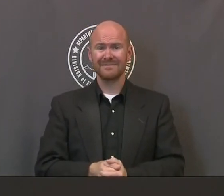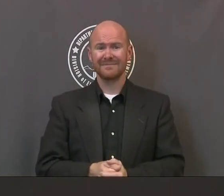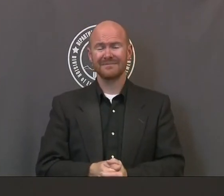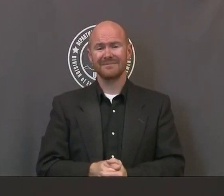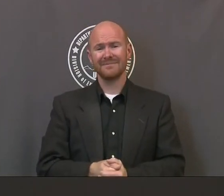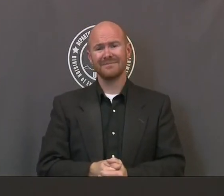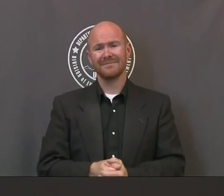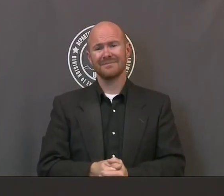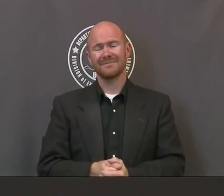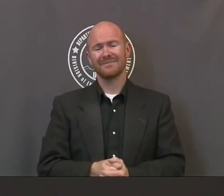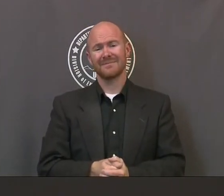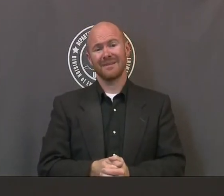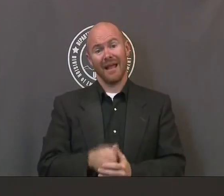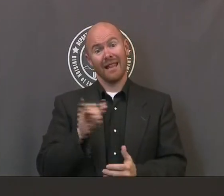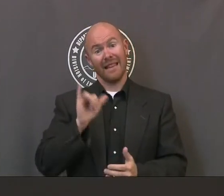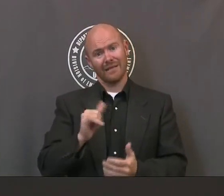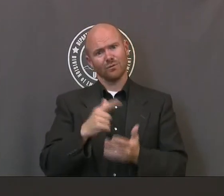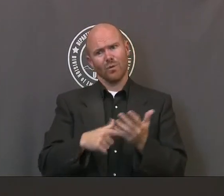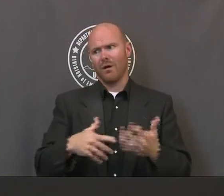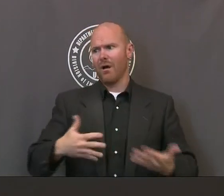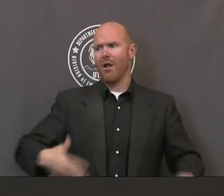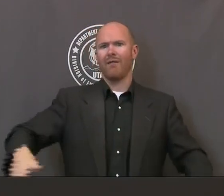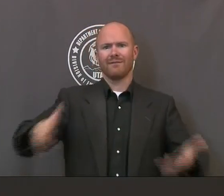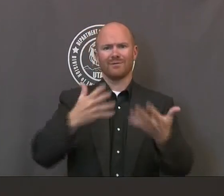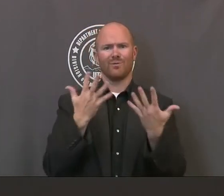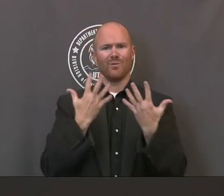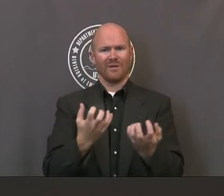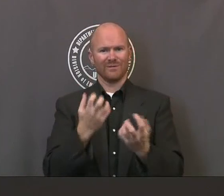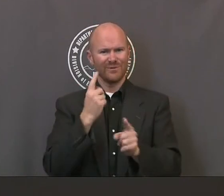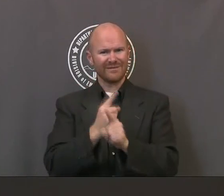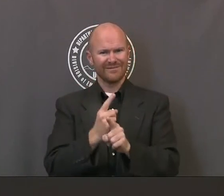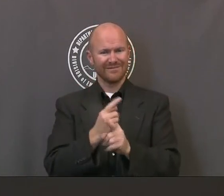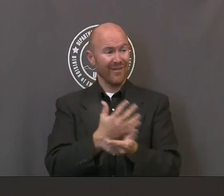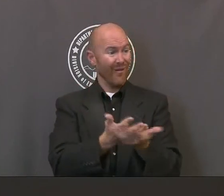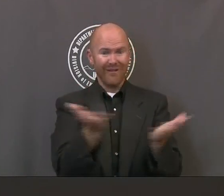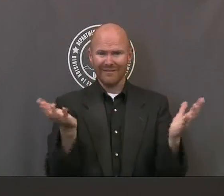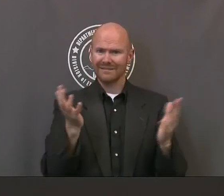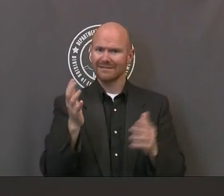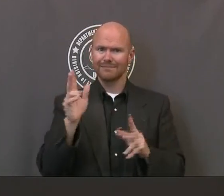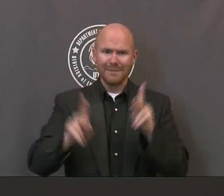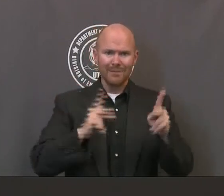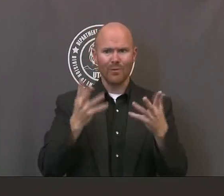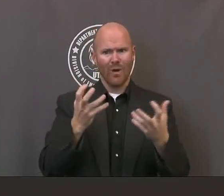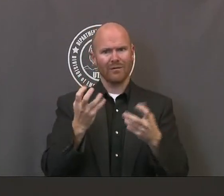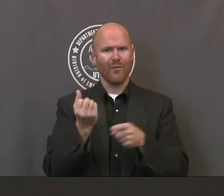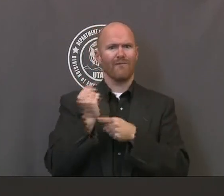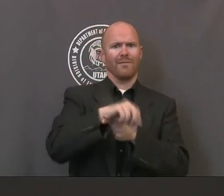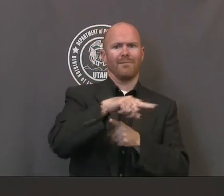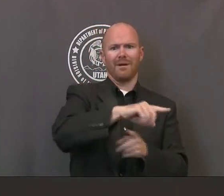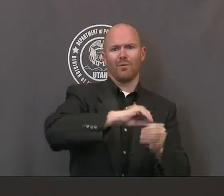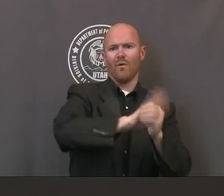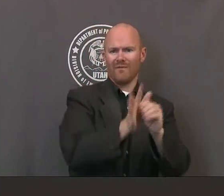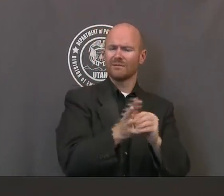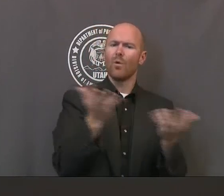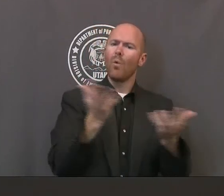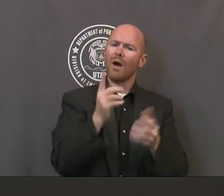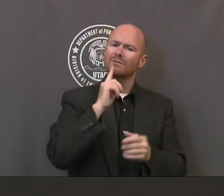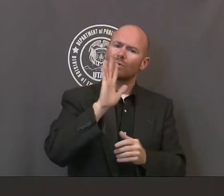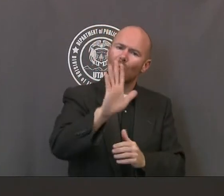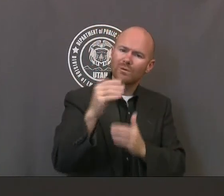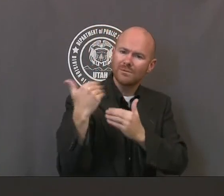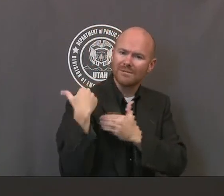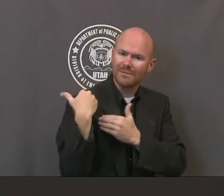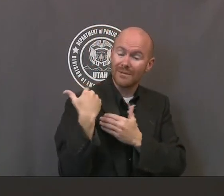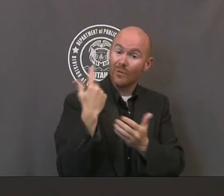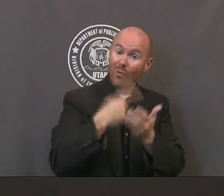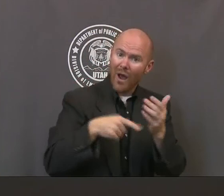face, and that's what we all want to do. I think everybody is engaged with that part, so let's find what parts we can play. What can I do? What can